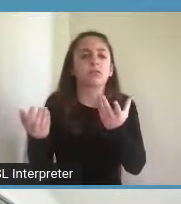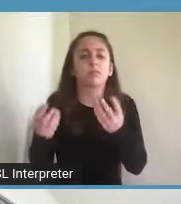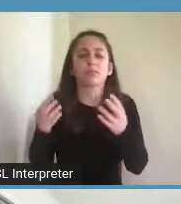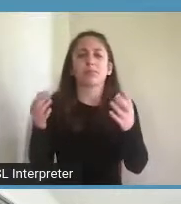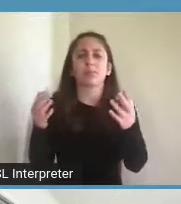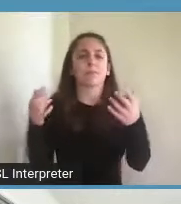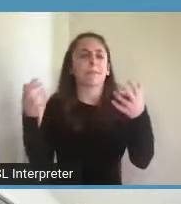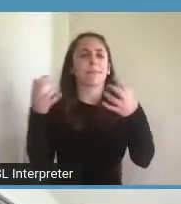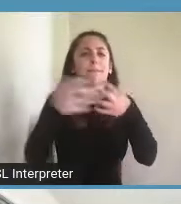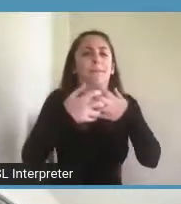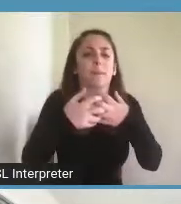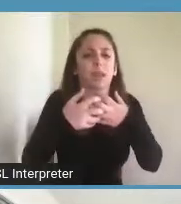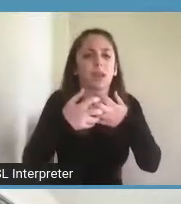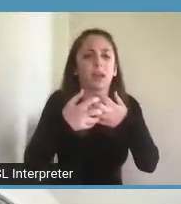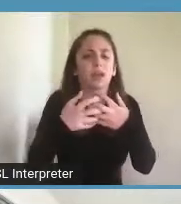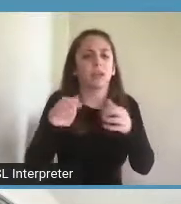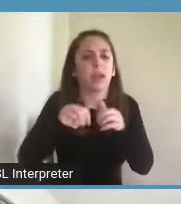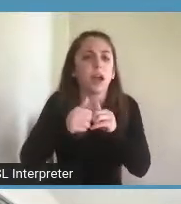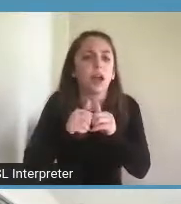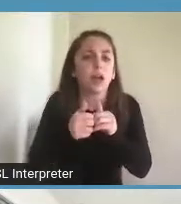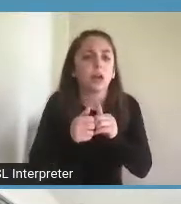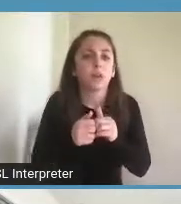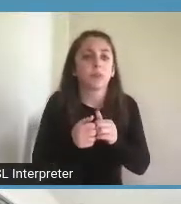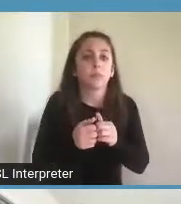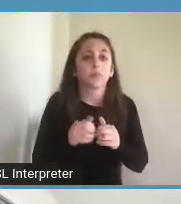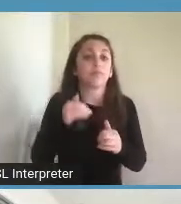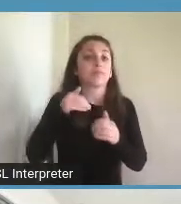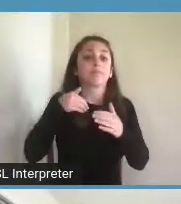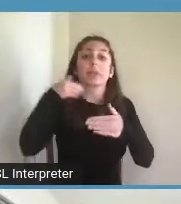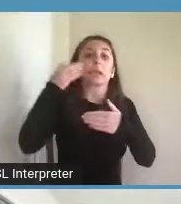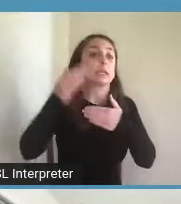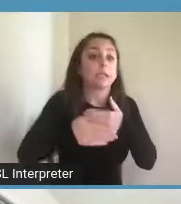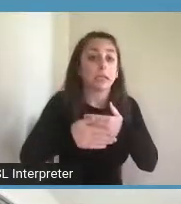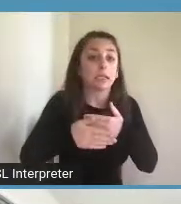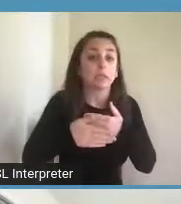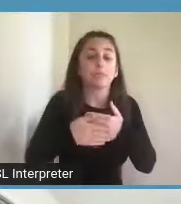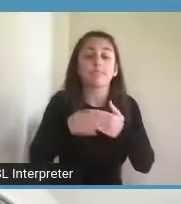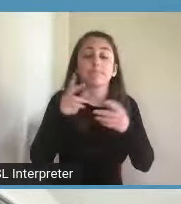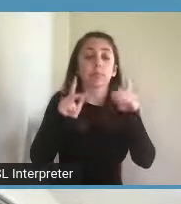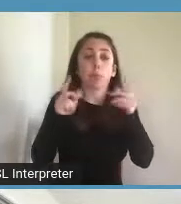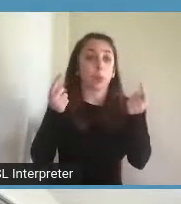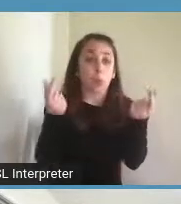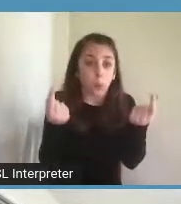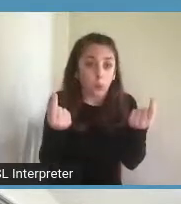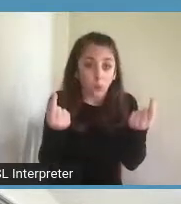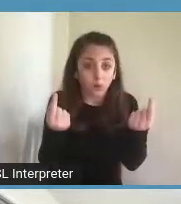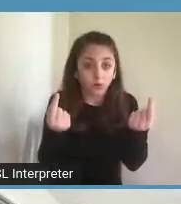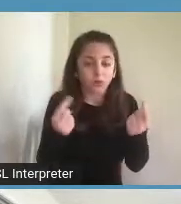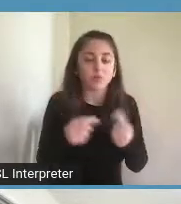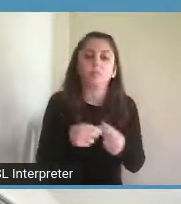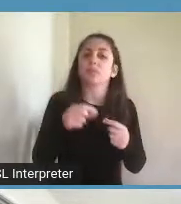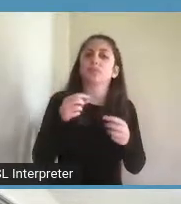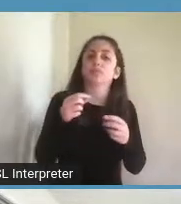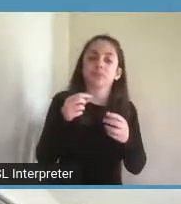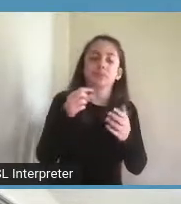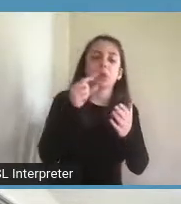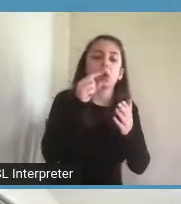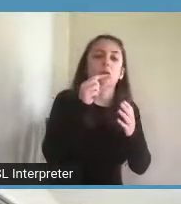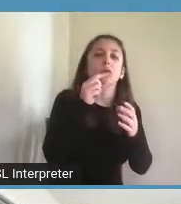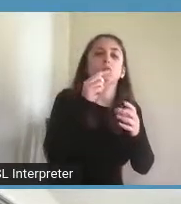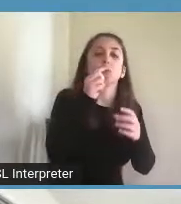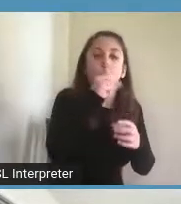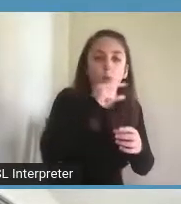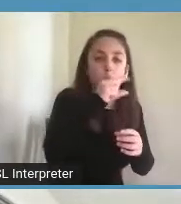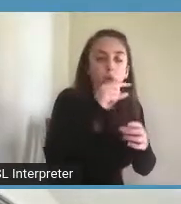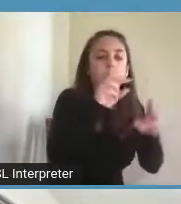up? What do people do next on my website? That's a great question. Google Analytics will show you kind of what people do on your